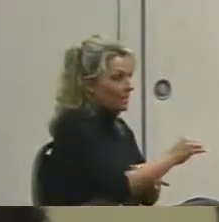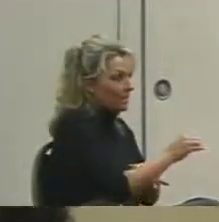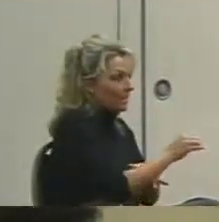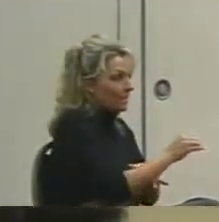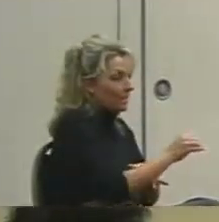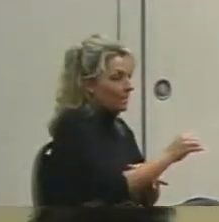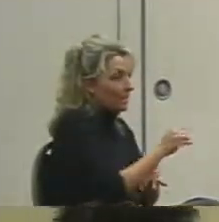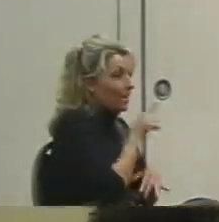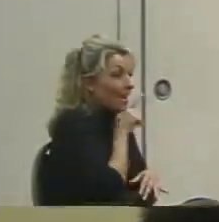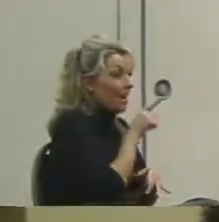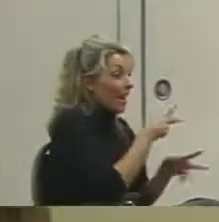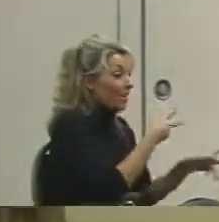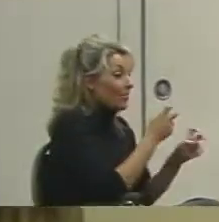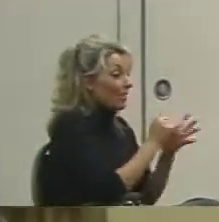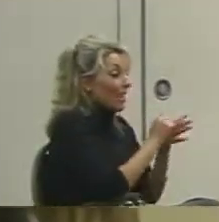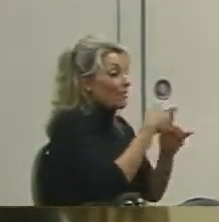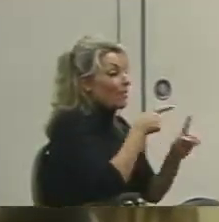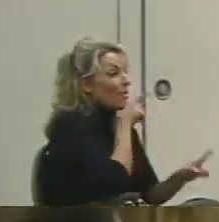IEP.